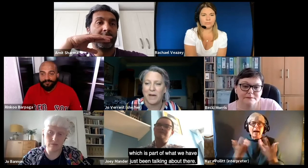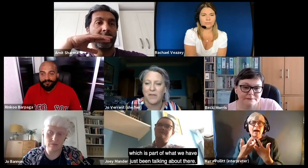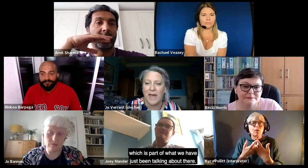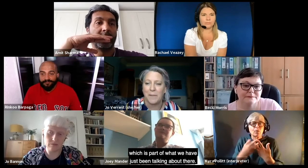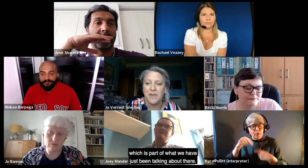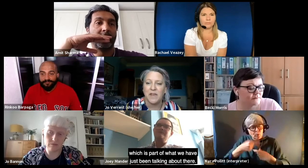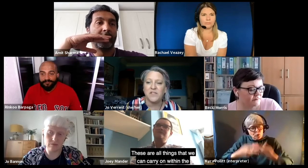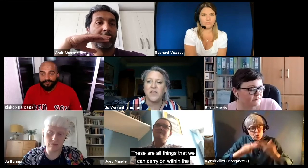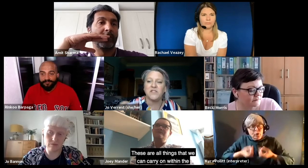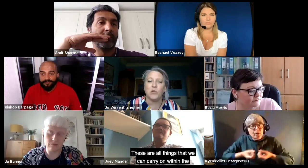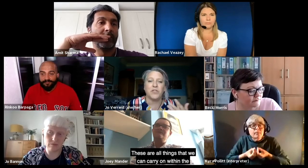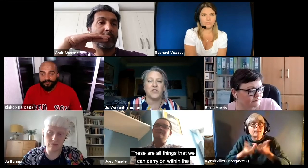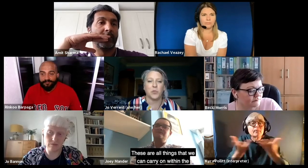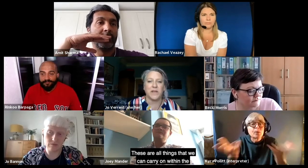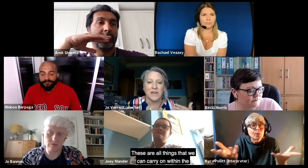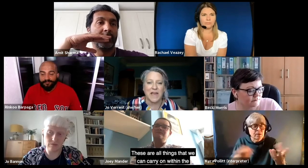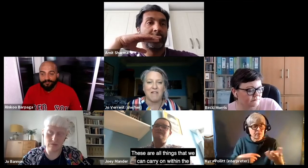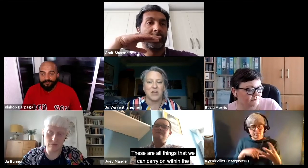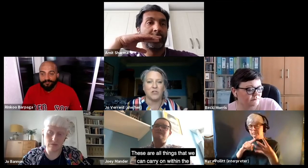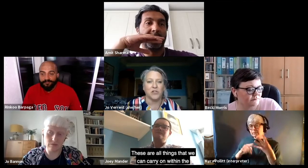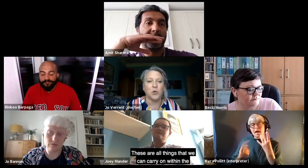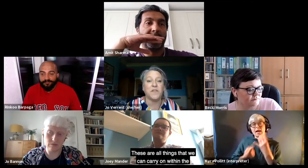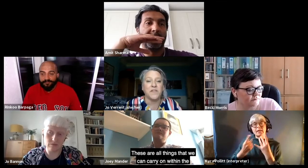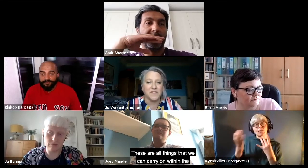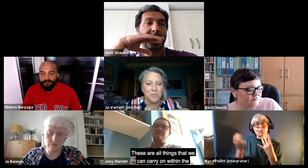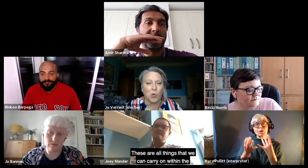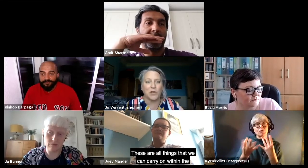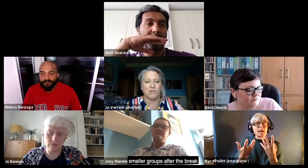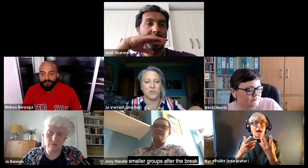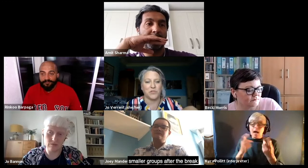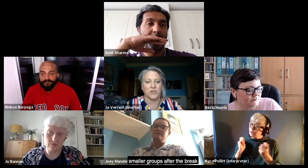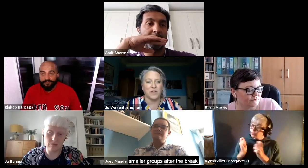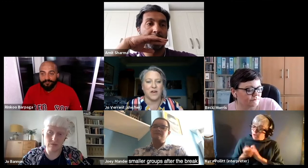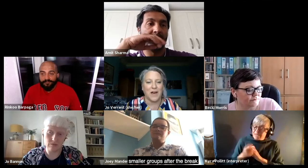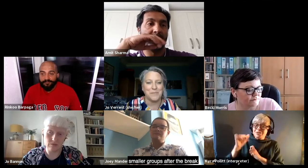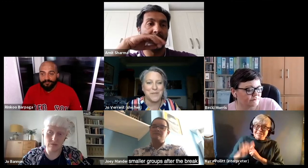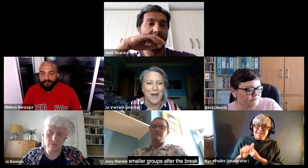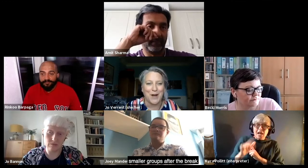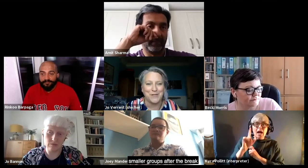talking about there. So these are all things that we can carry on within the smaller groups